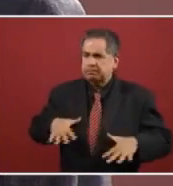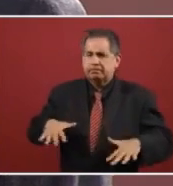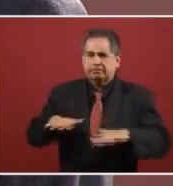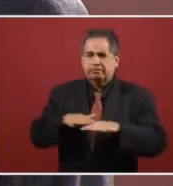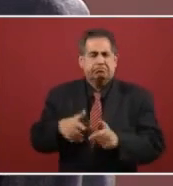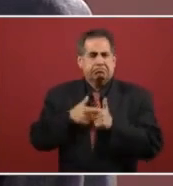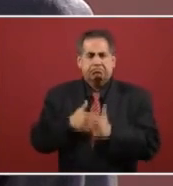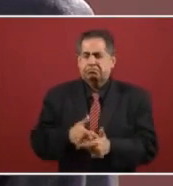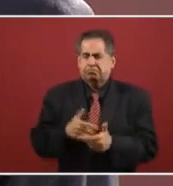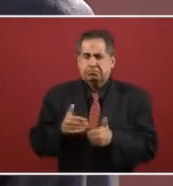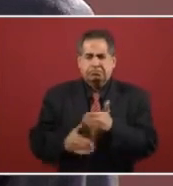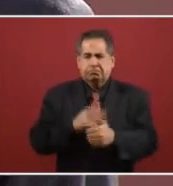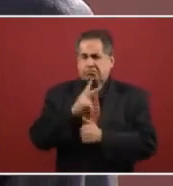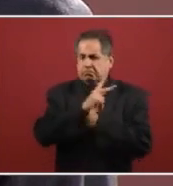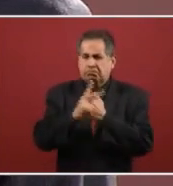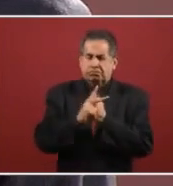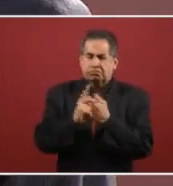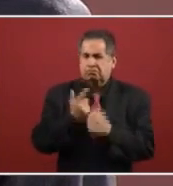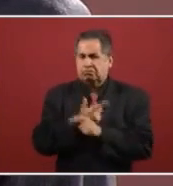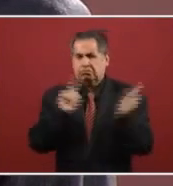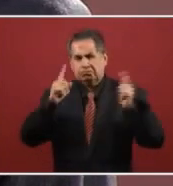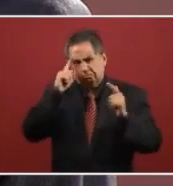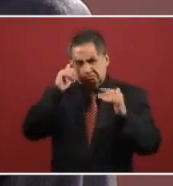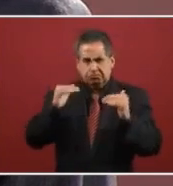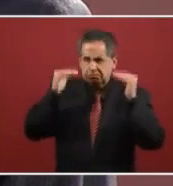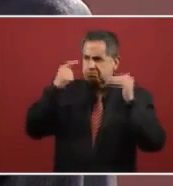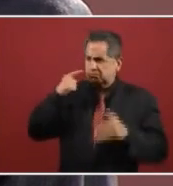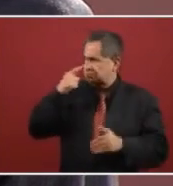seguir actuando como un país libre y soberano.